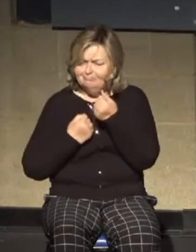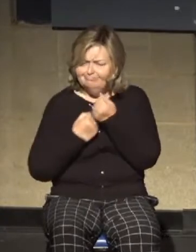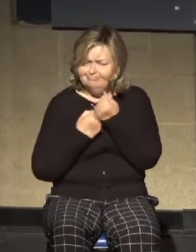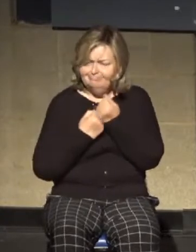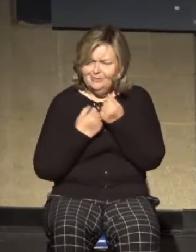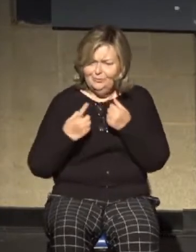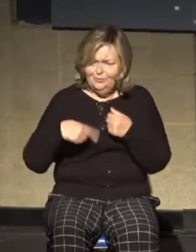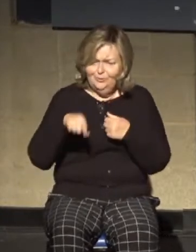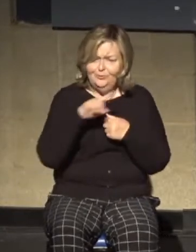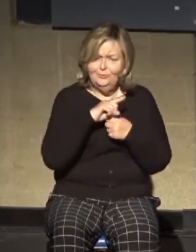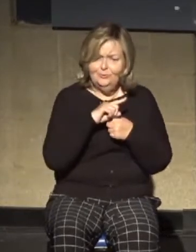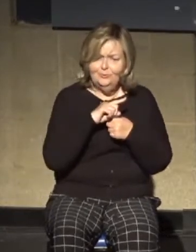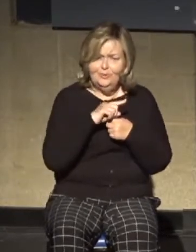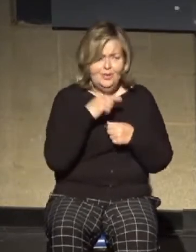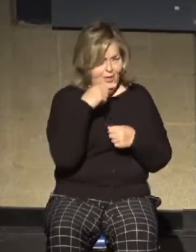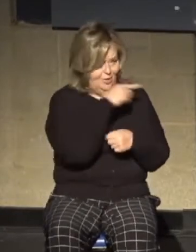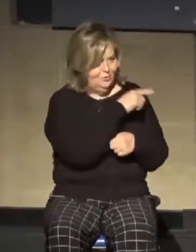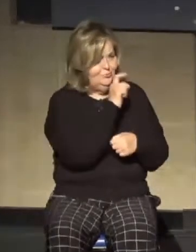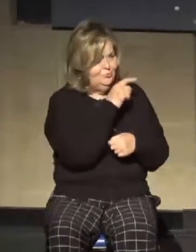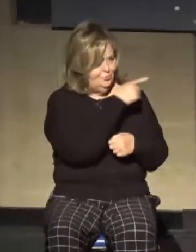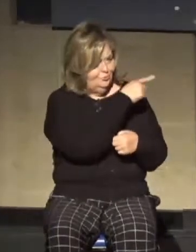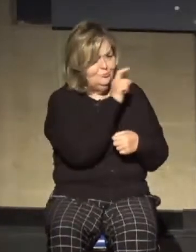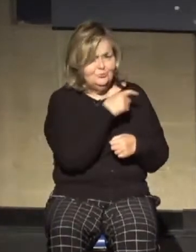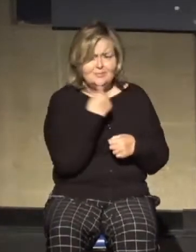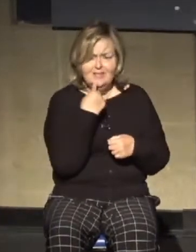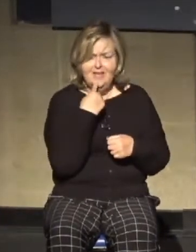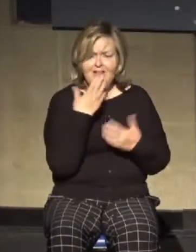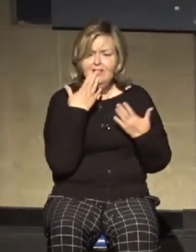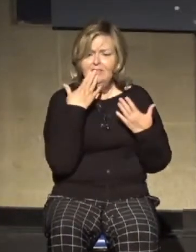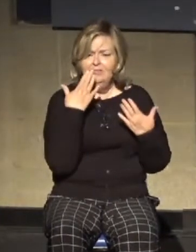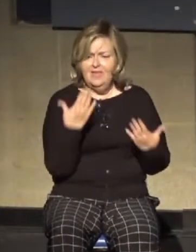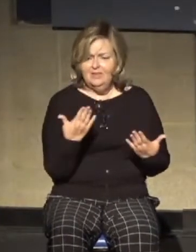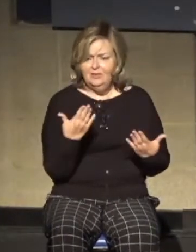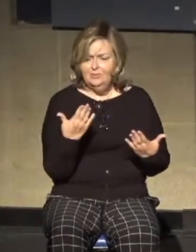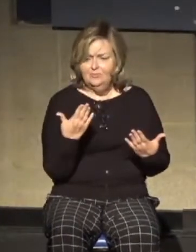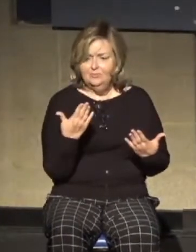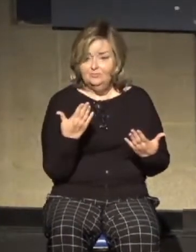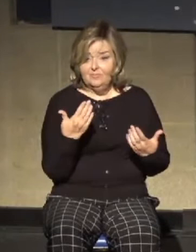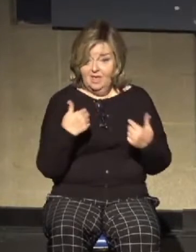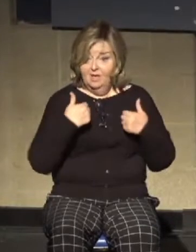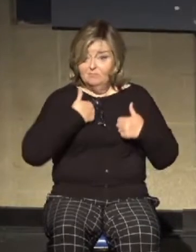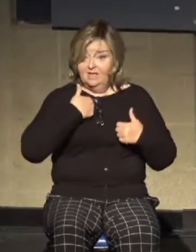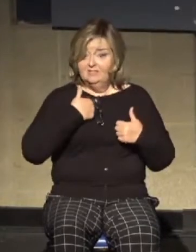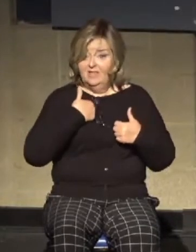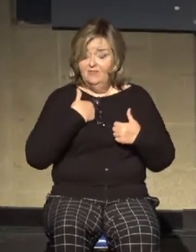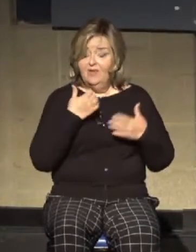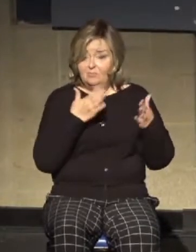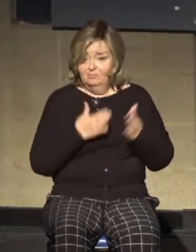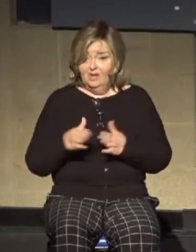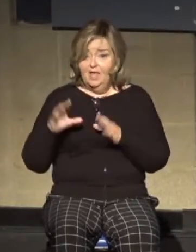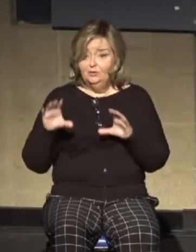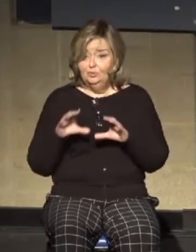And if you're so inclined, you should tell them a thank you. Because I know I plan to do that today.